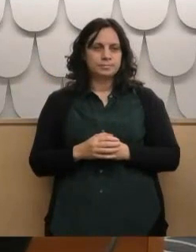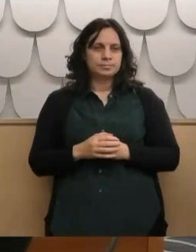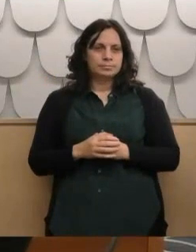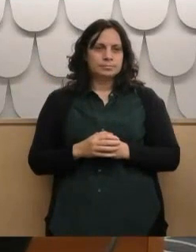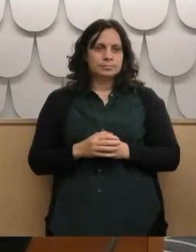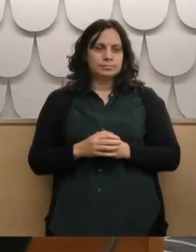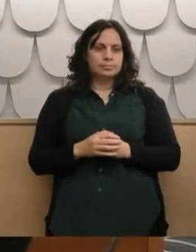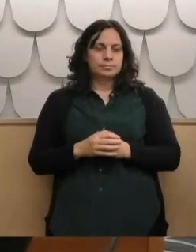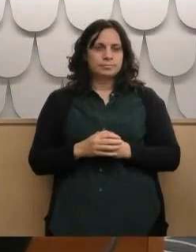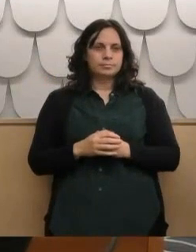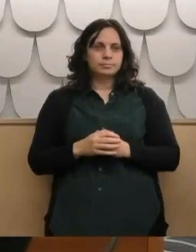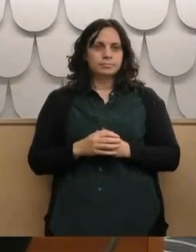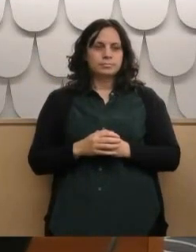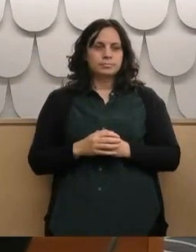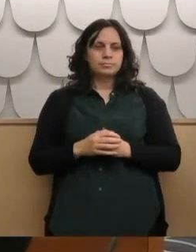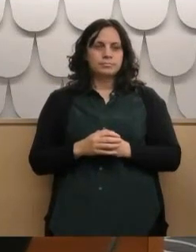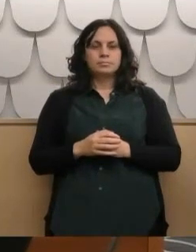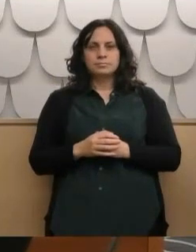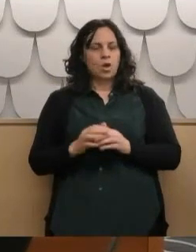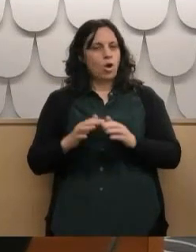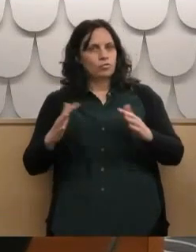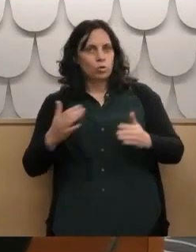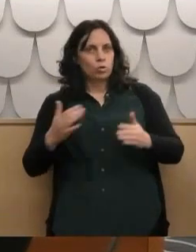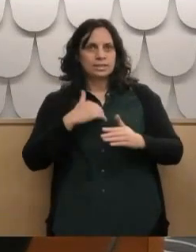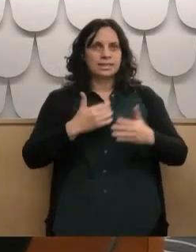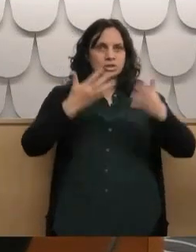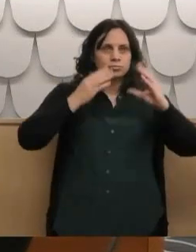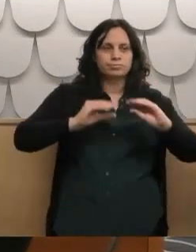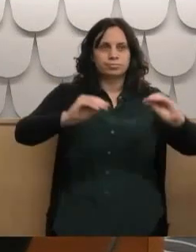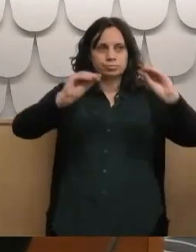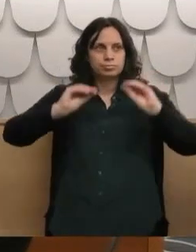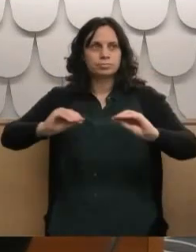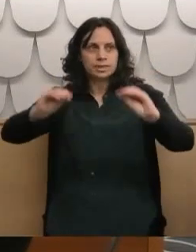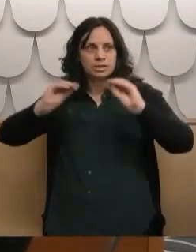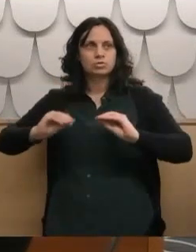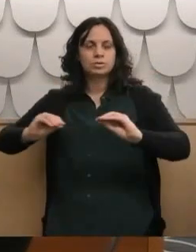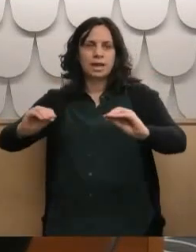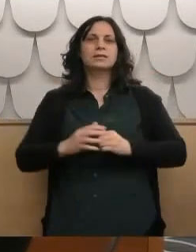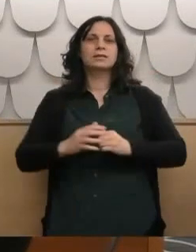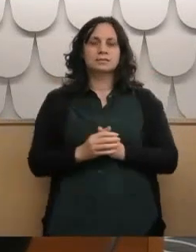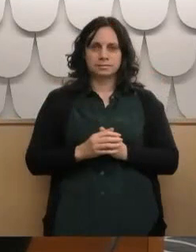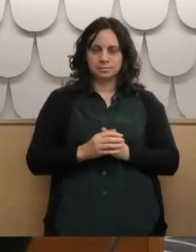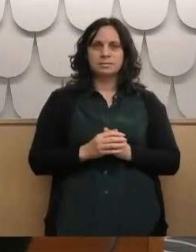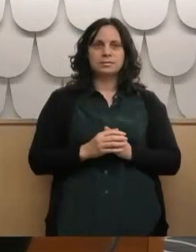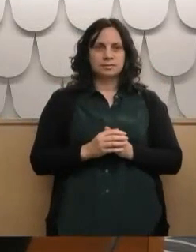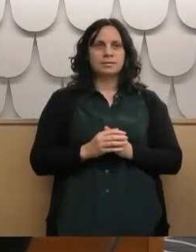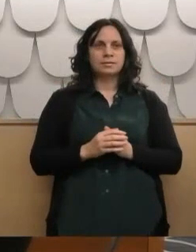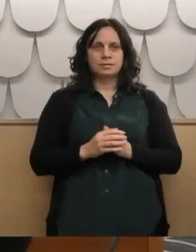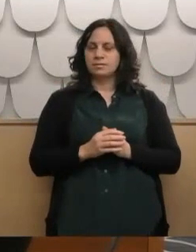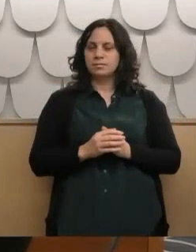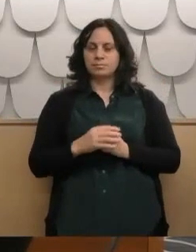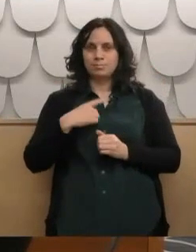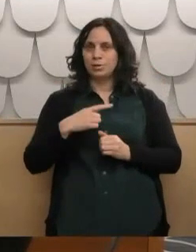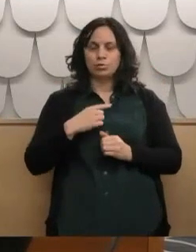And there will be an education process that needs to go with that. That's a sweeping